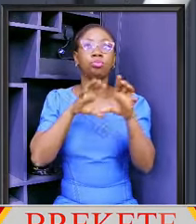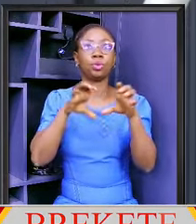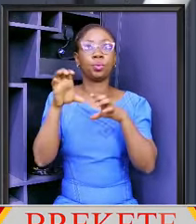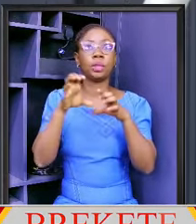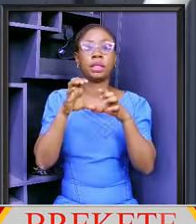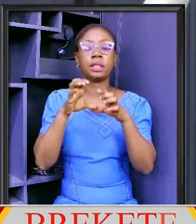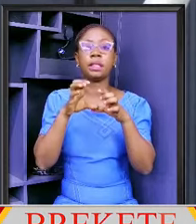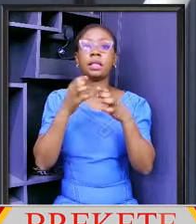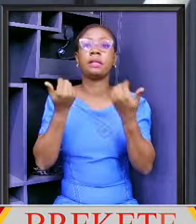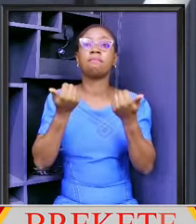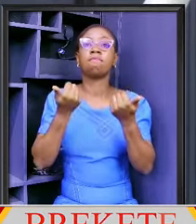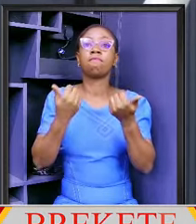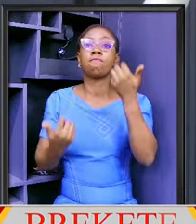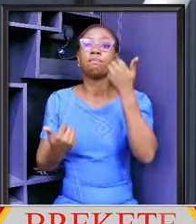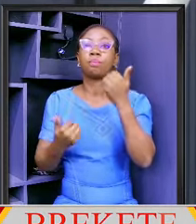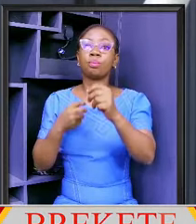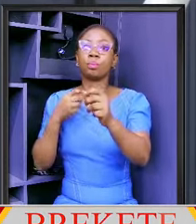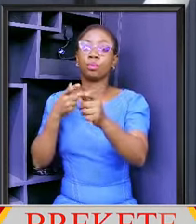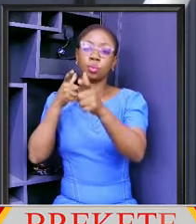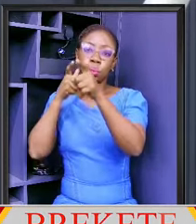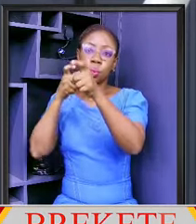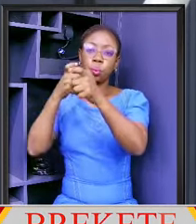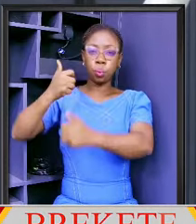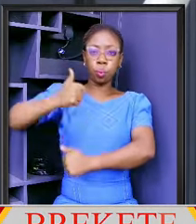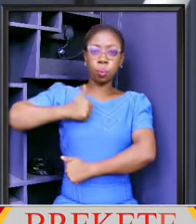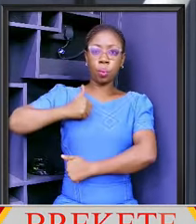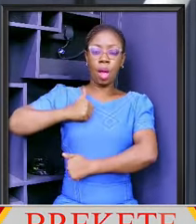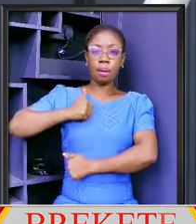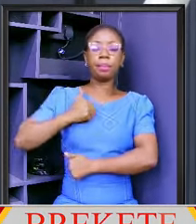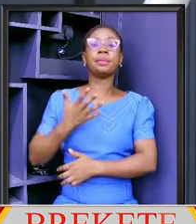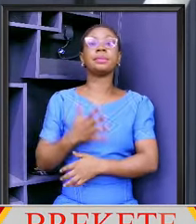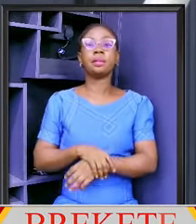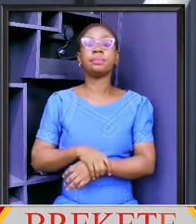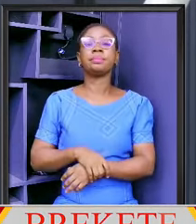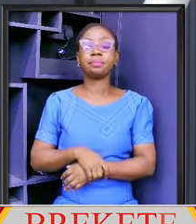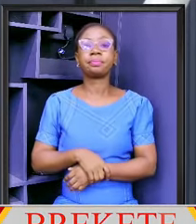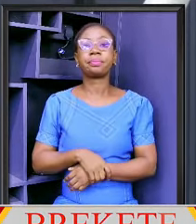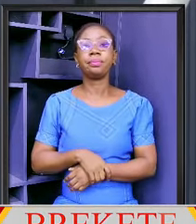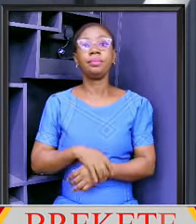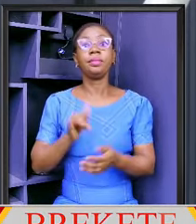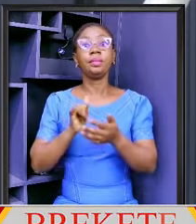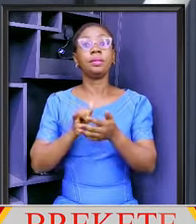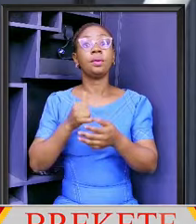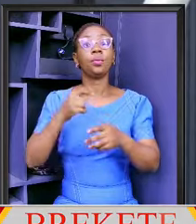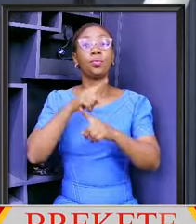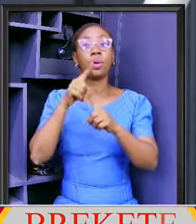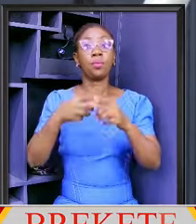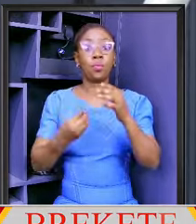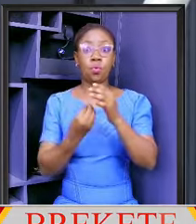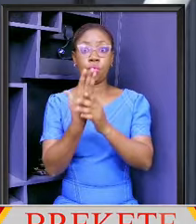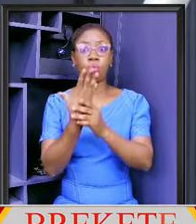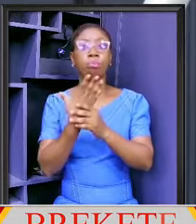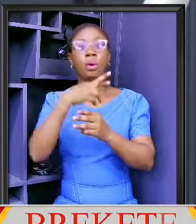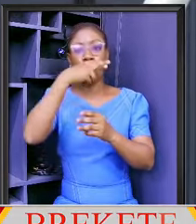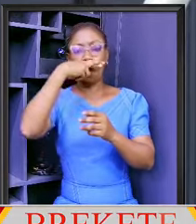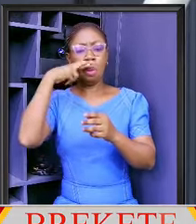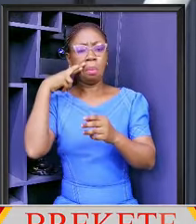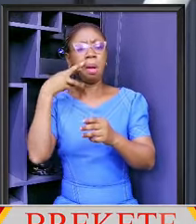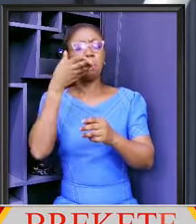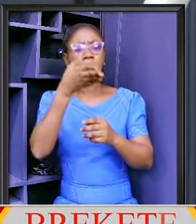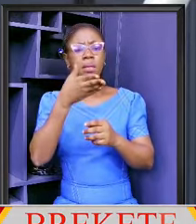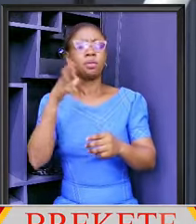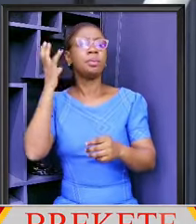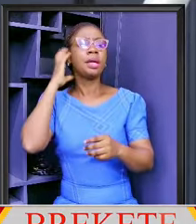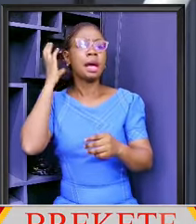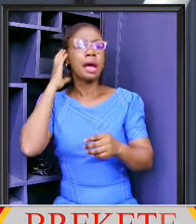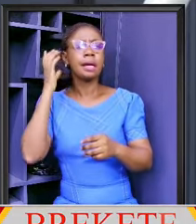You go because the area where we grow, arm robbers they there well. Now them be our bros. You go they hear, they just go kill arm robbers, come